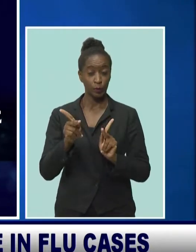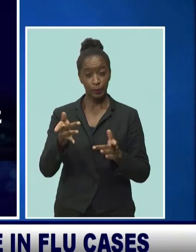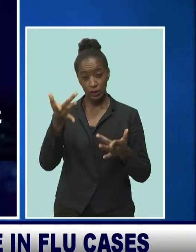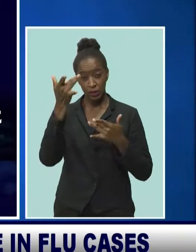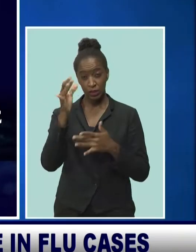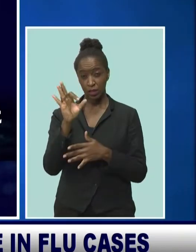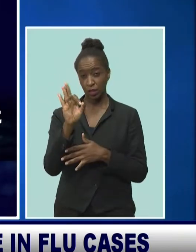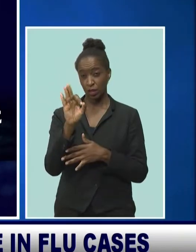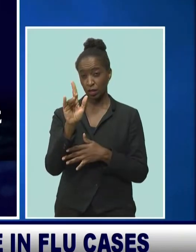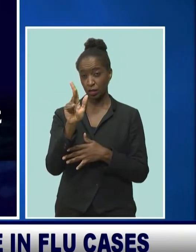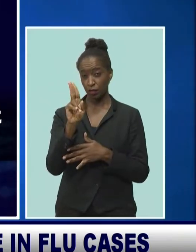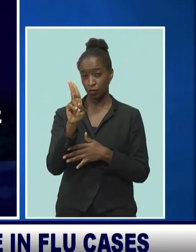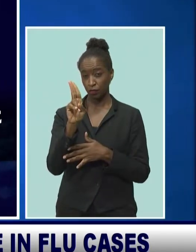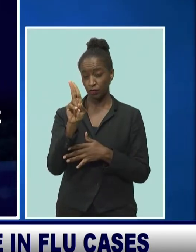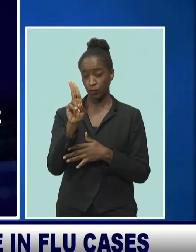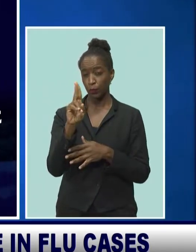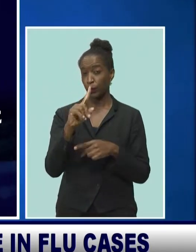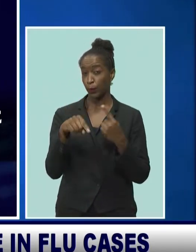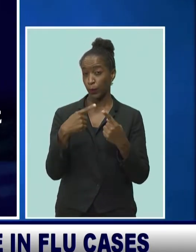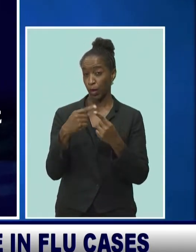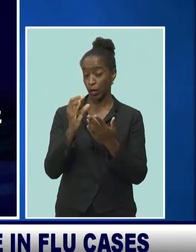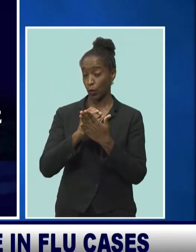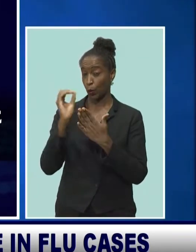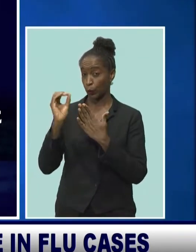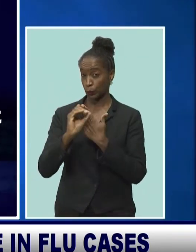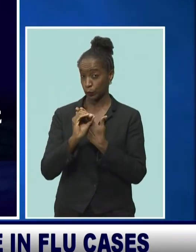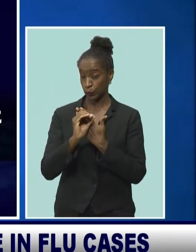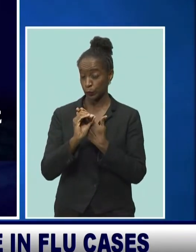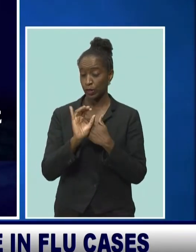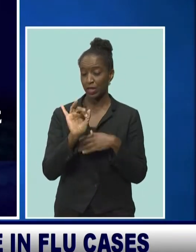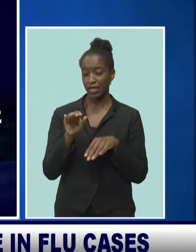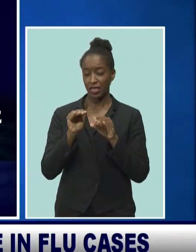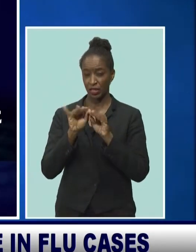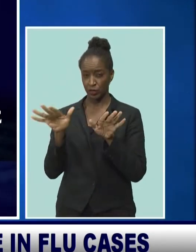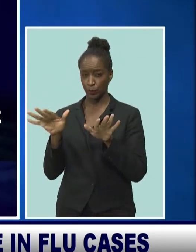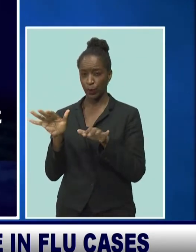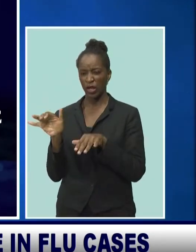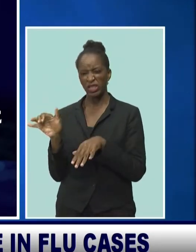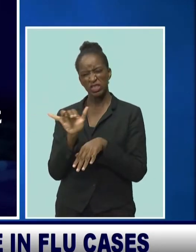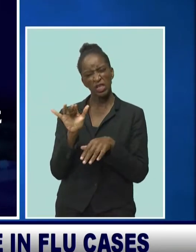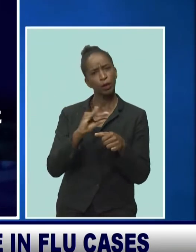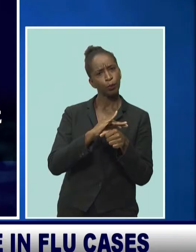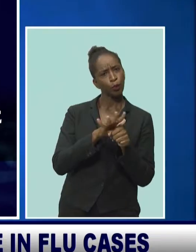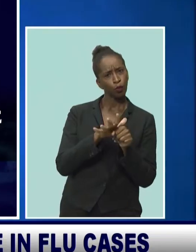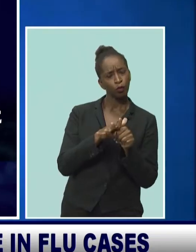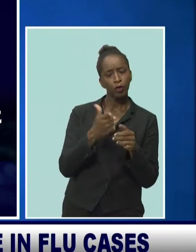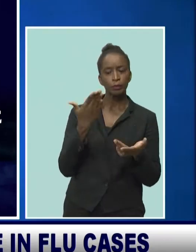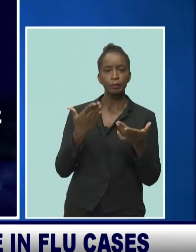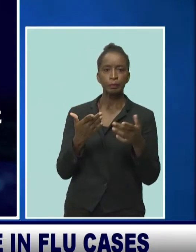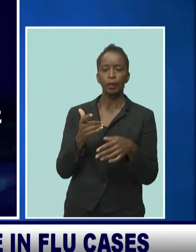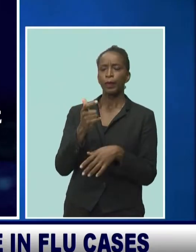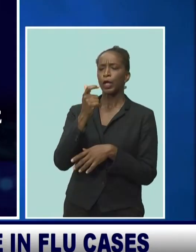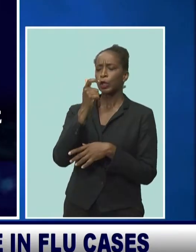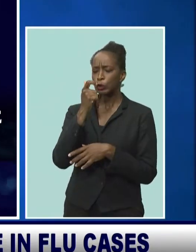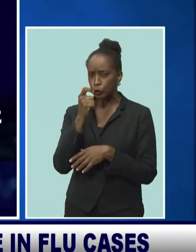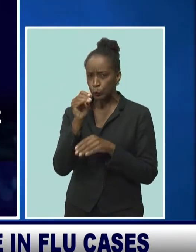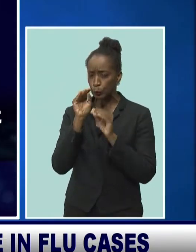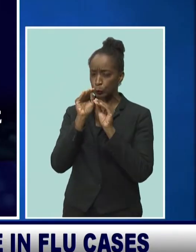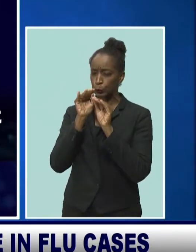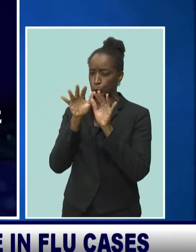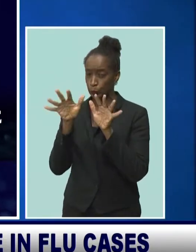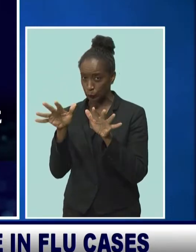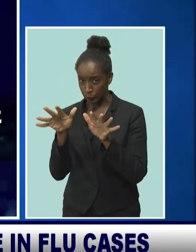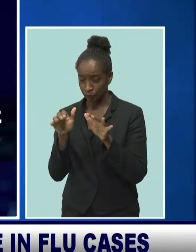spread similar to COVID, either via respiratory droplets or close contact to